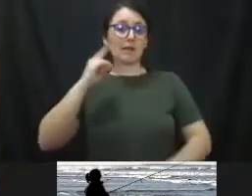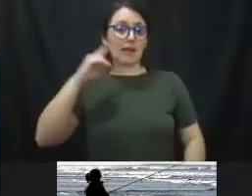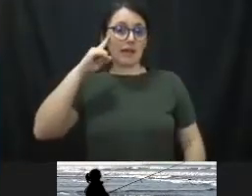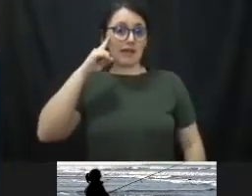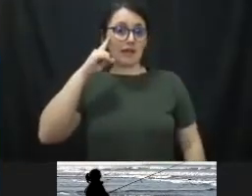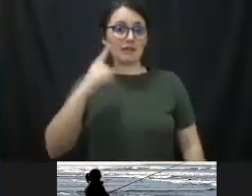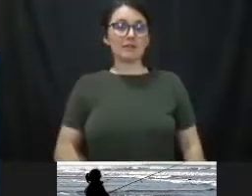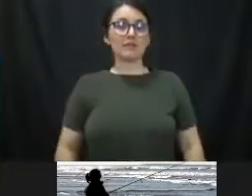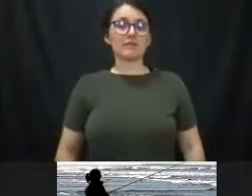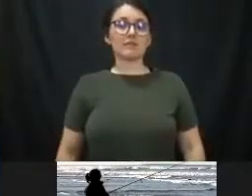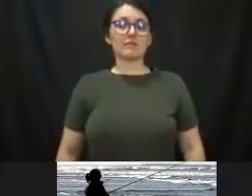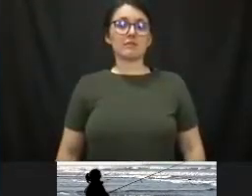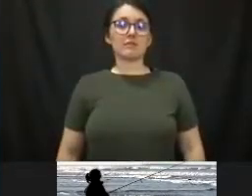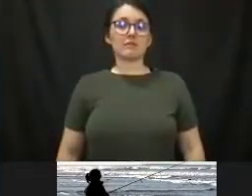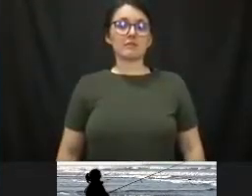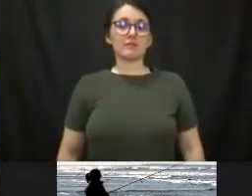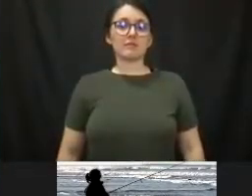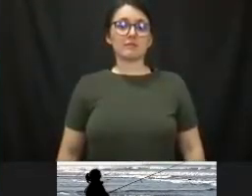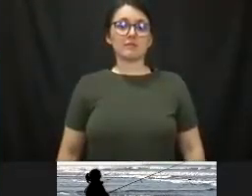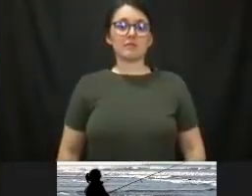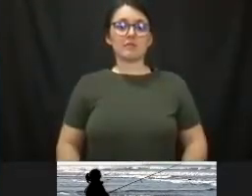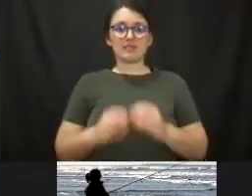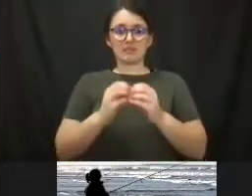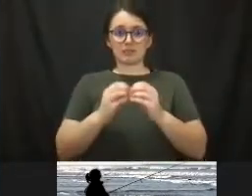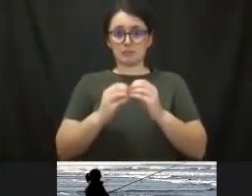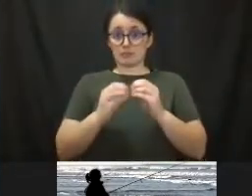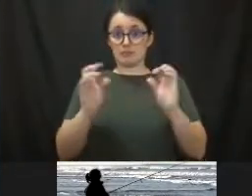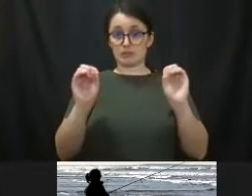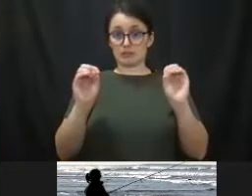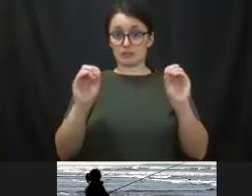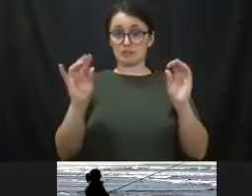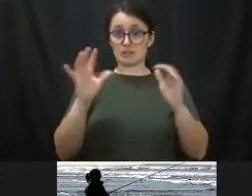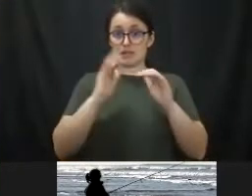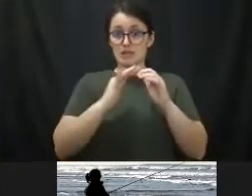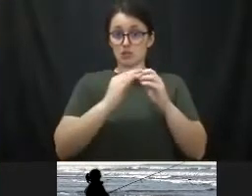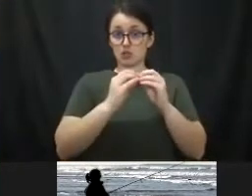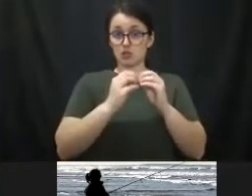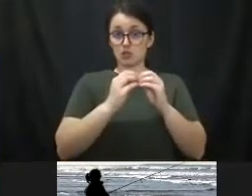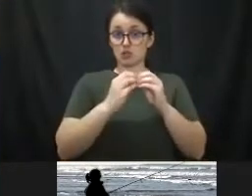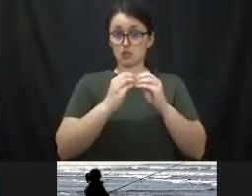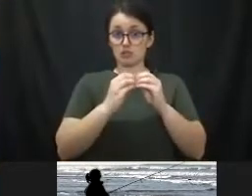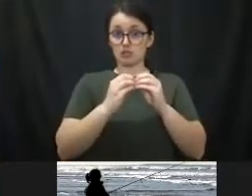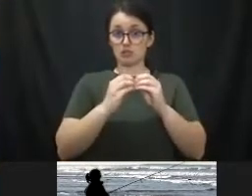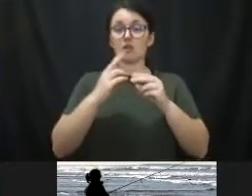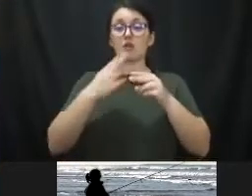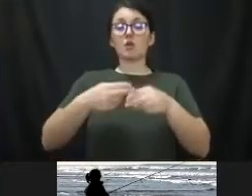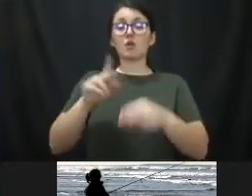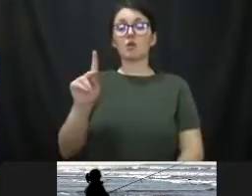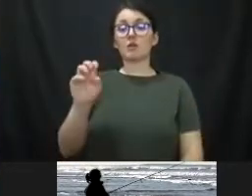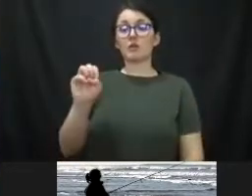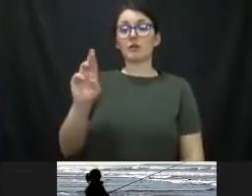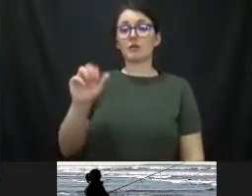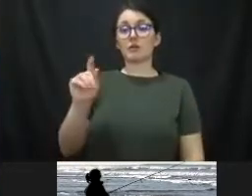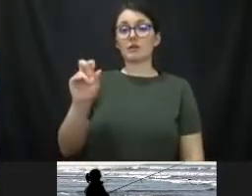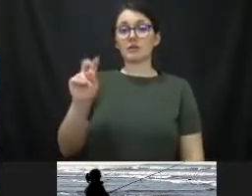baleen. I want all of you kids, touch your fingernails right now. Can you touch them? Okay, that's keratin. That's what baleen